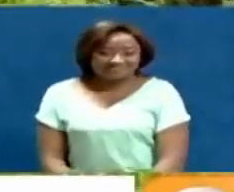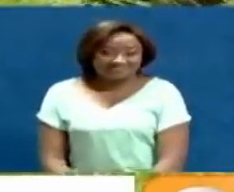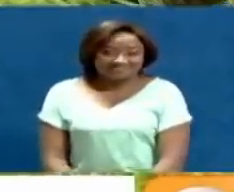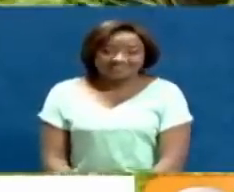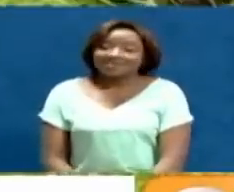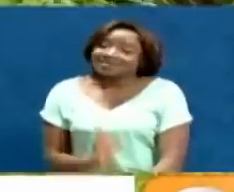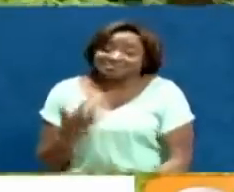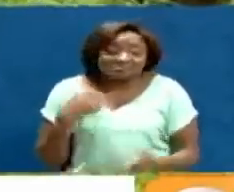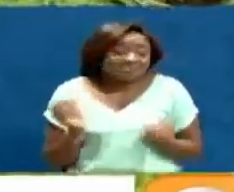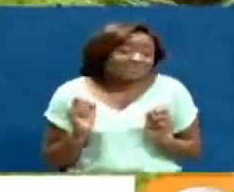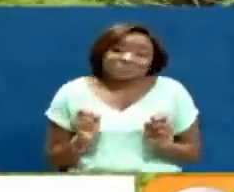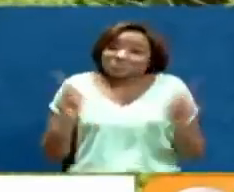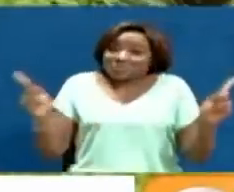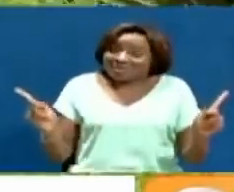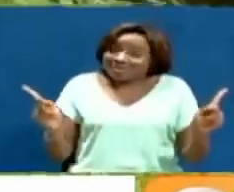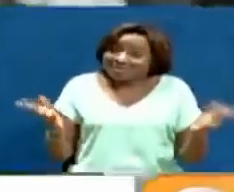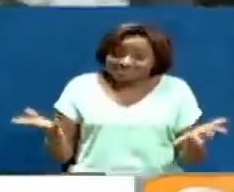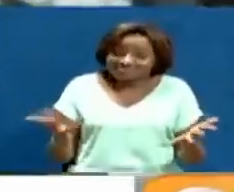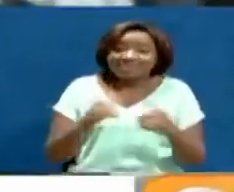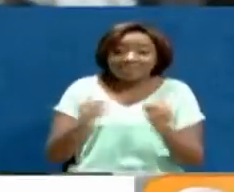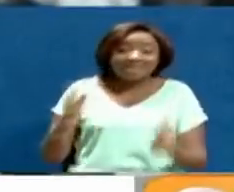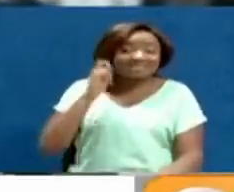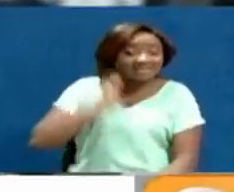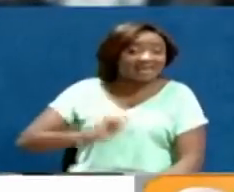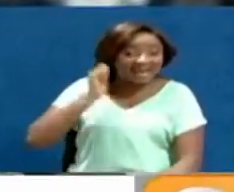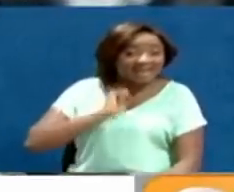It was okay to me, but